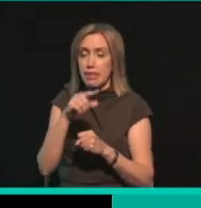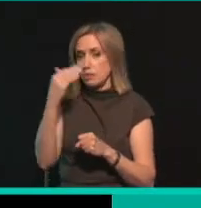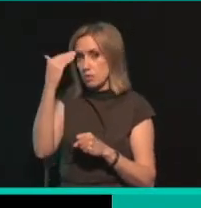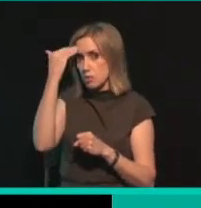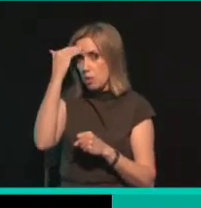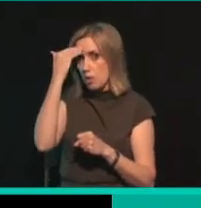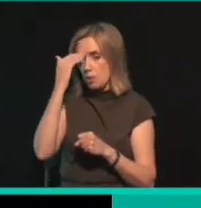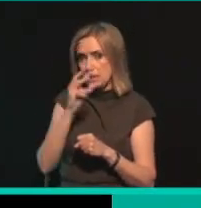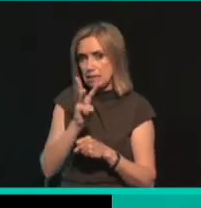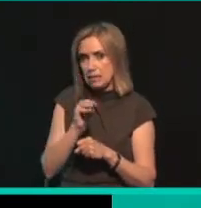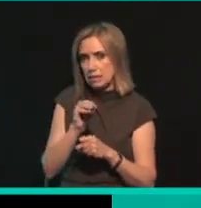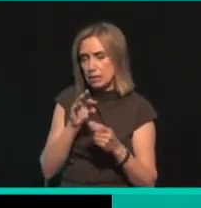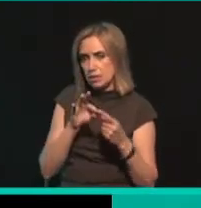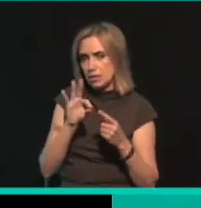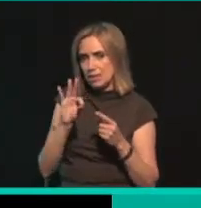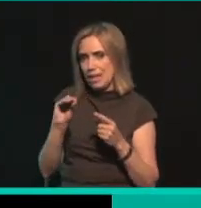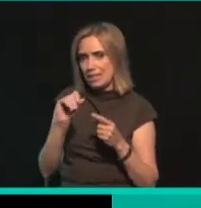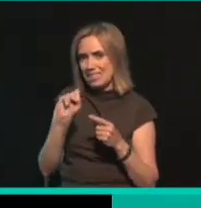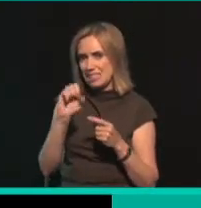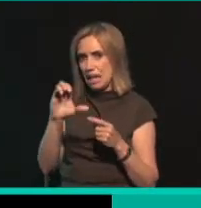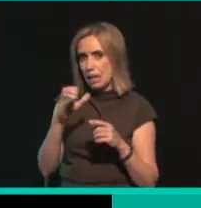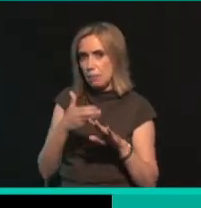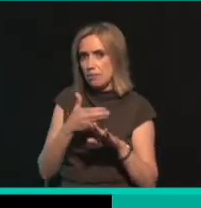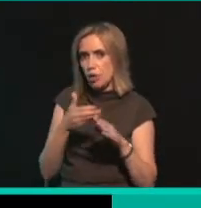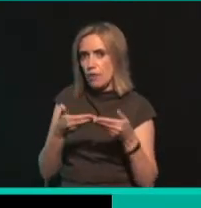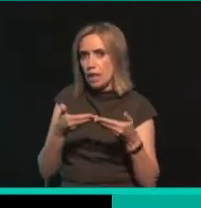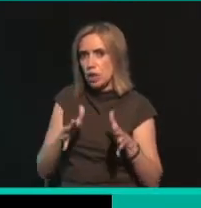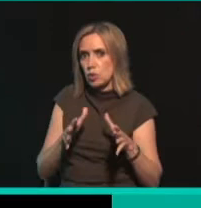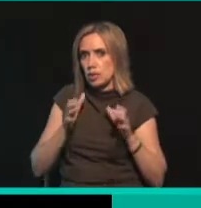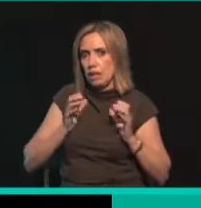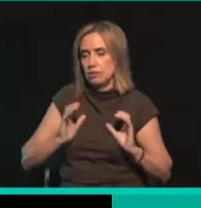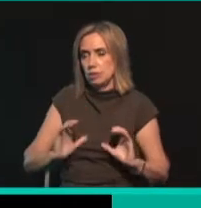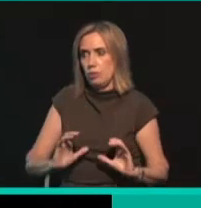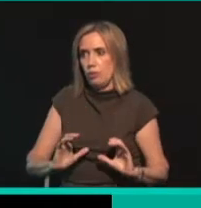got about 60 to 90 seconds before they lose a customer.